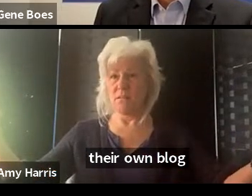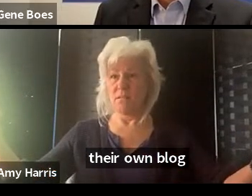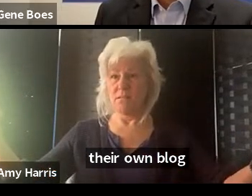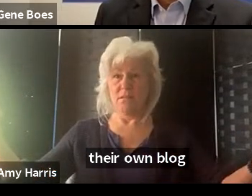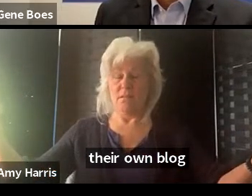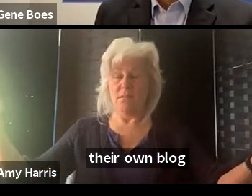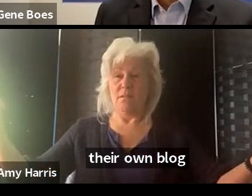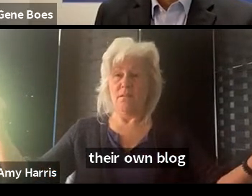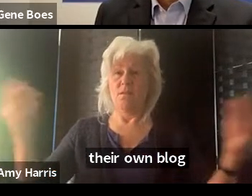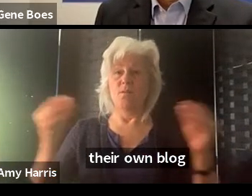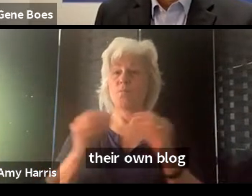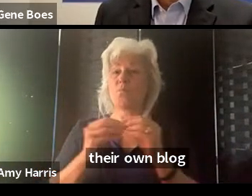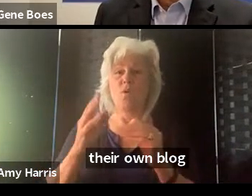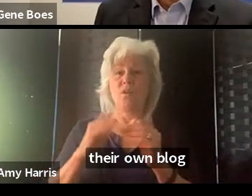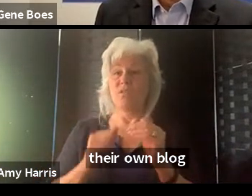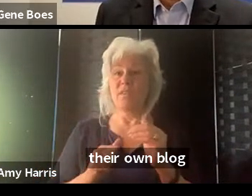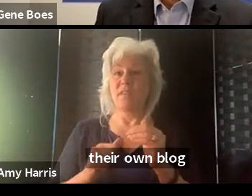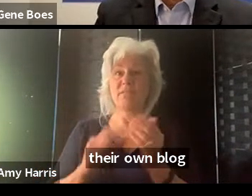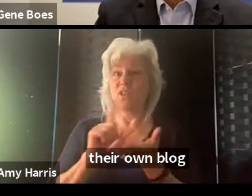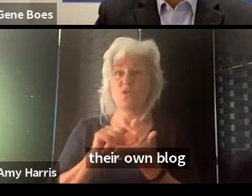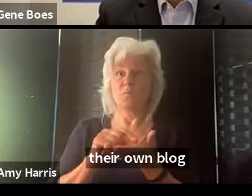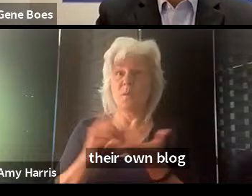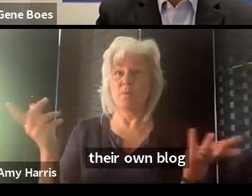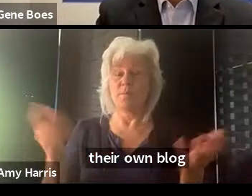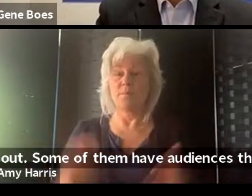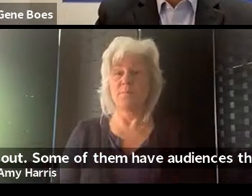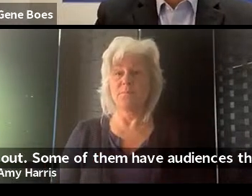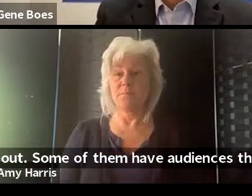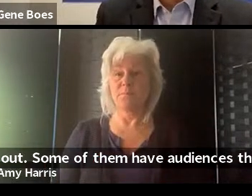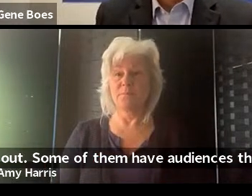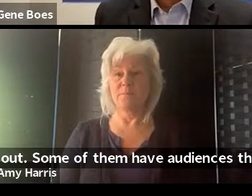any one of the newspapers that